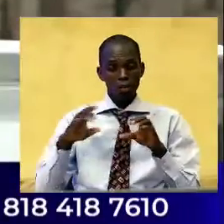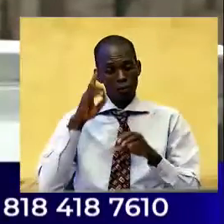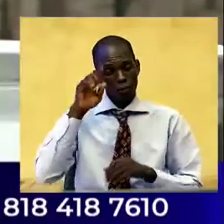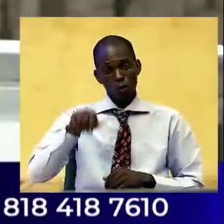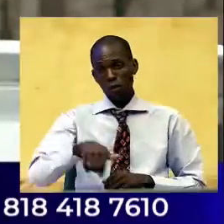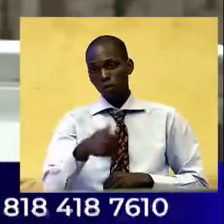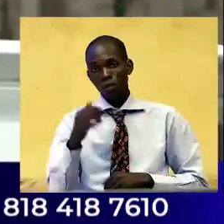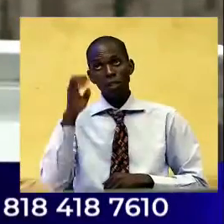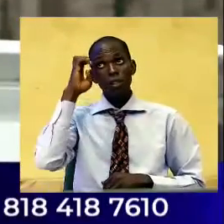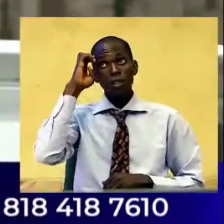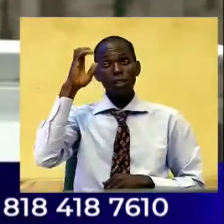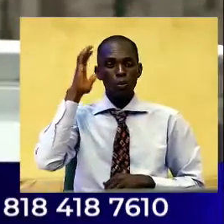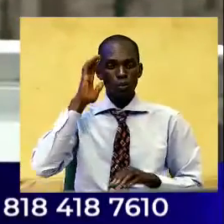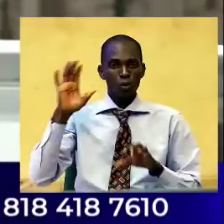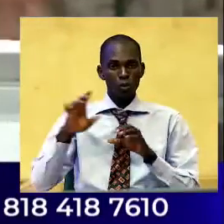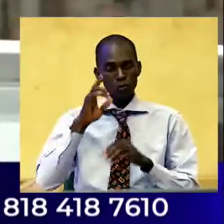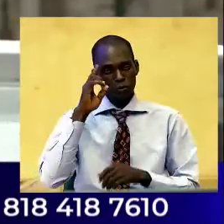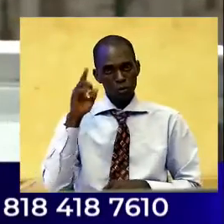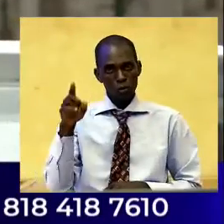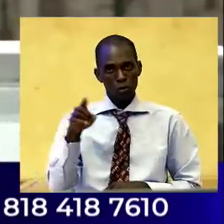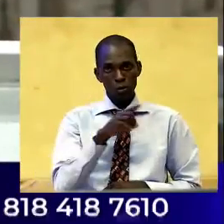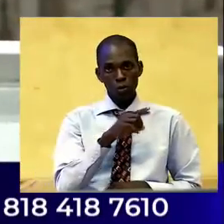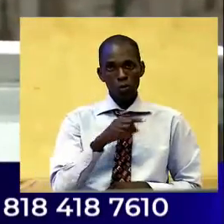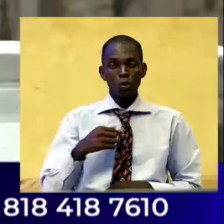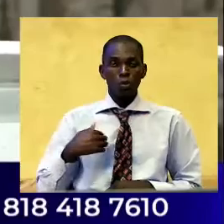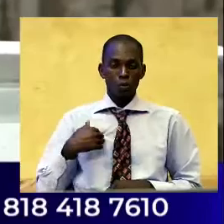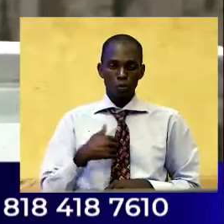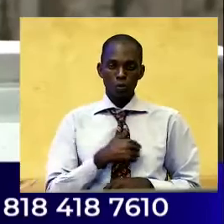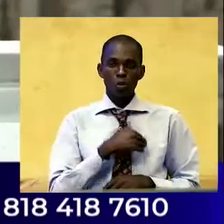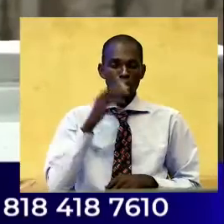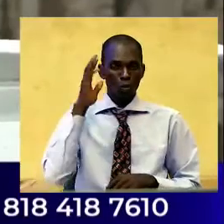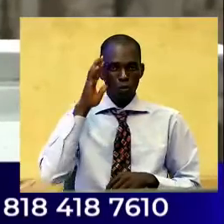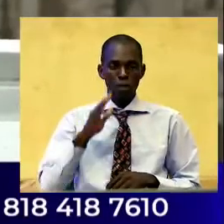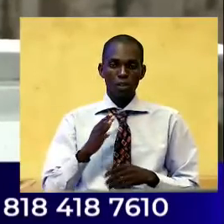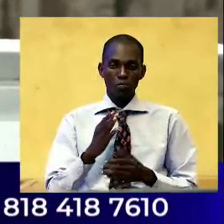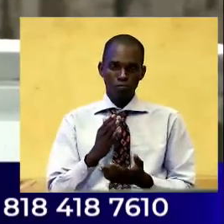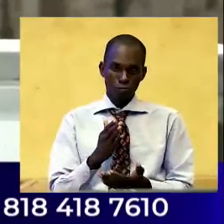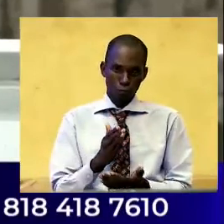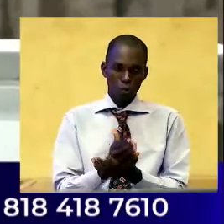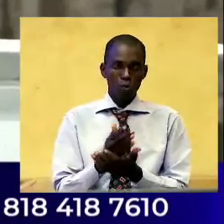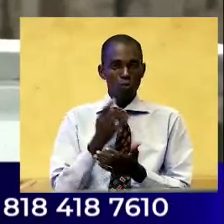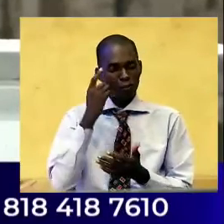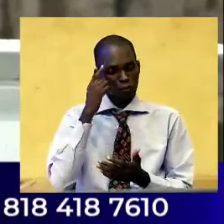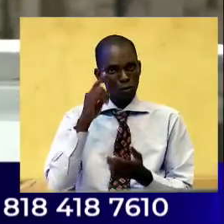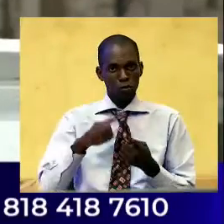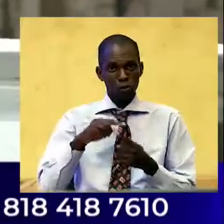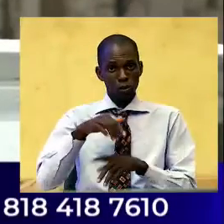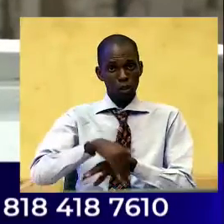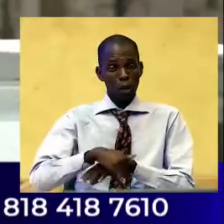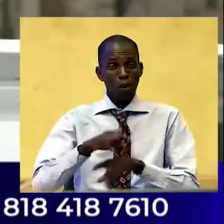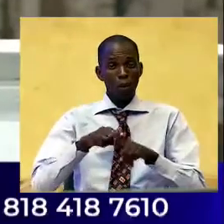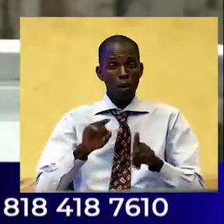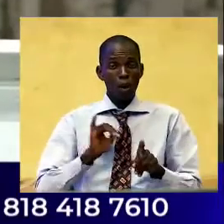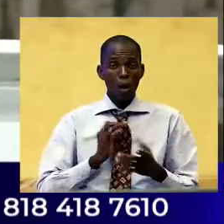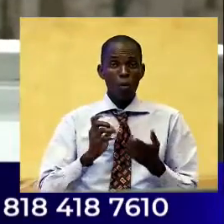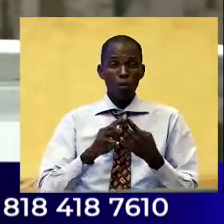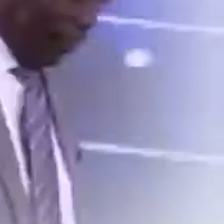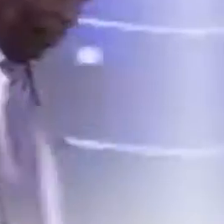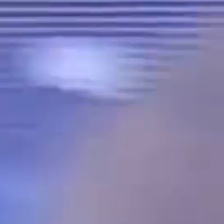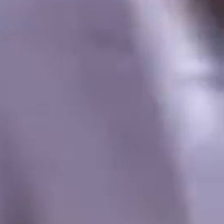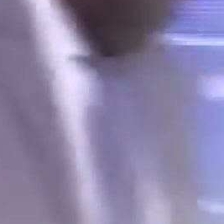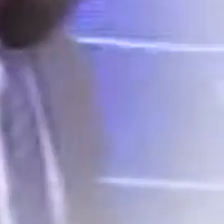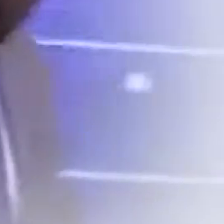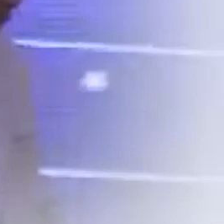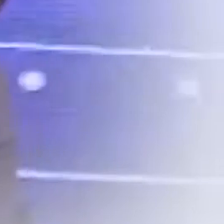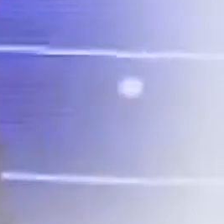And what God have done for others, he will do for you. We'll be ending here tonight, but I want